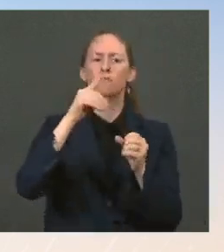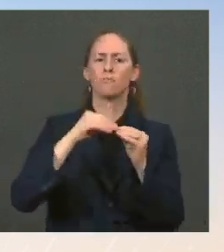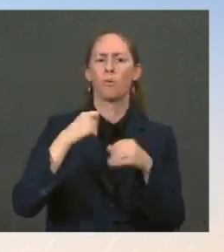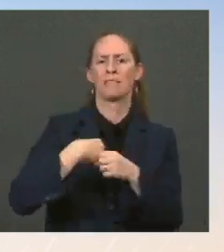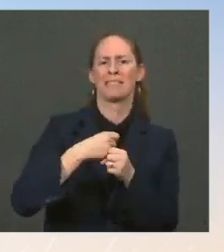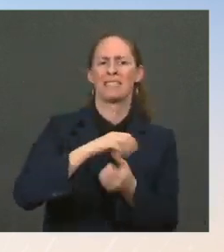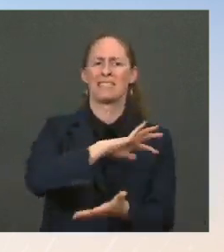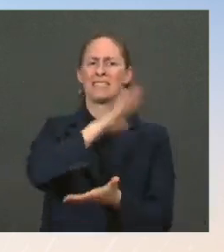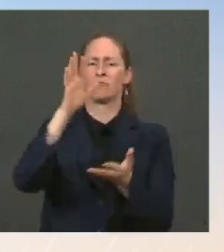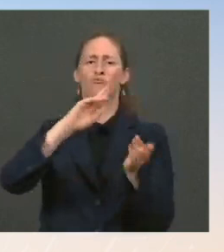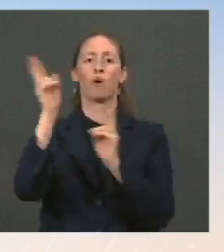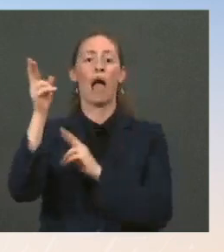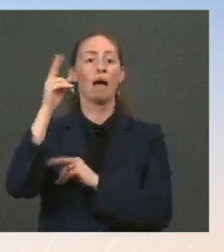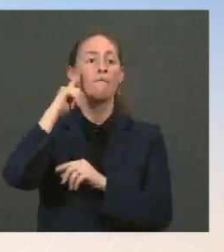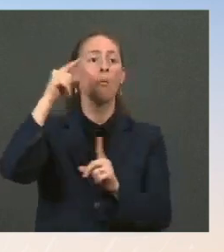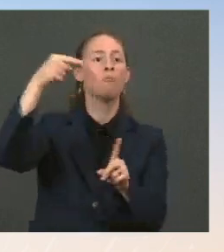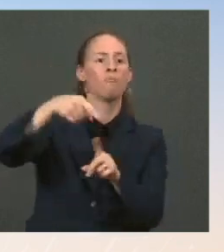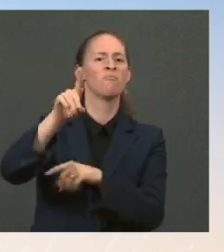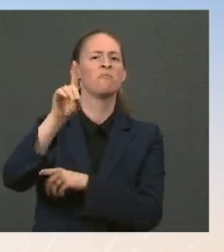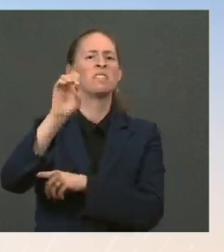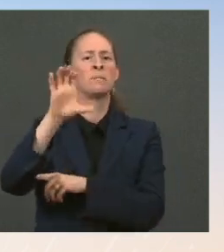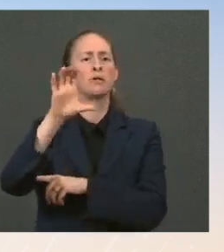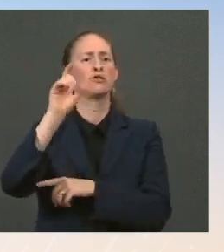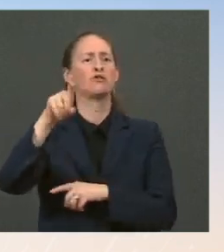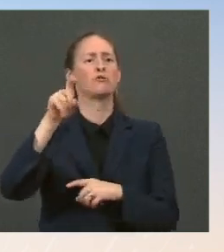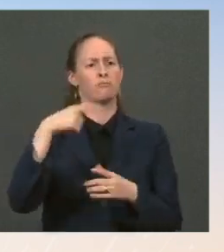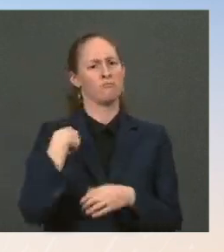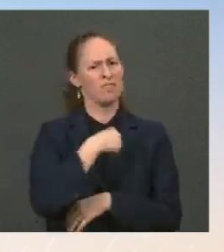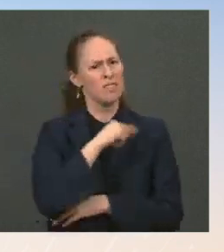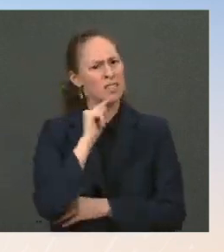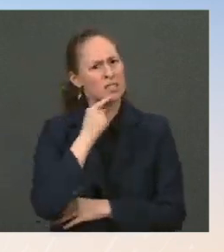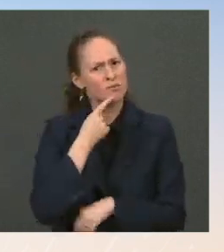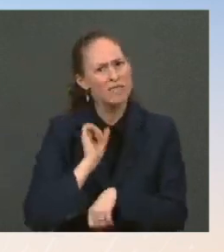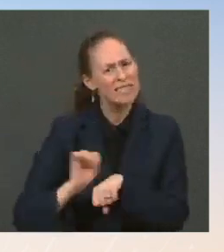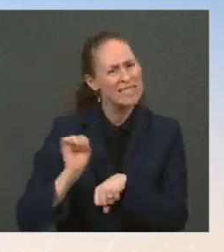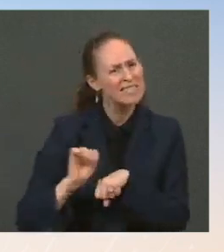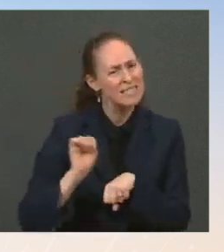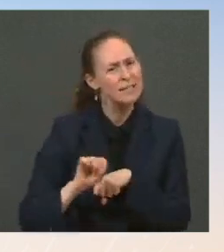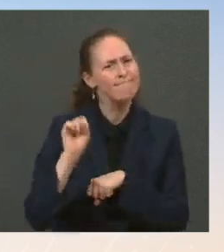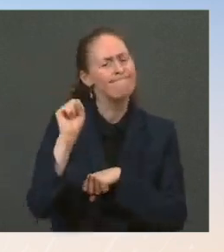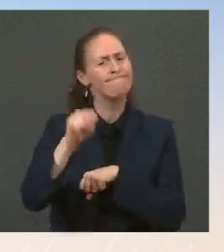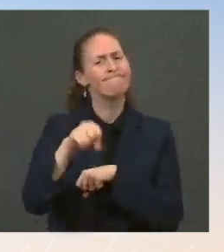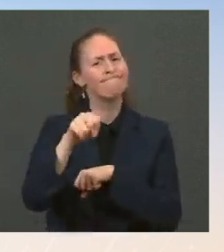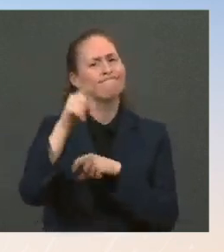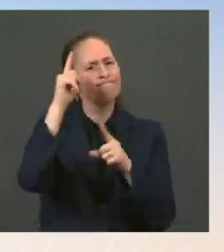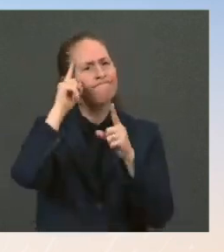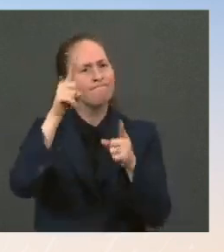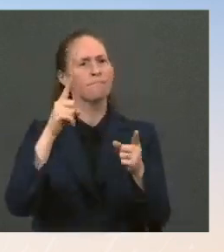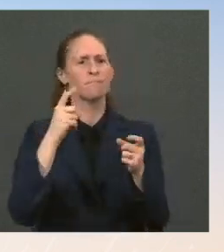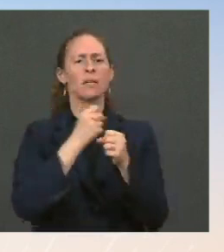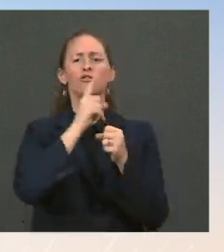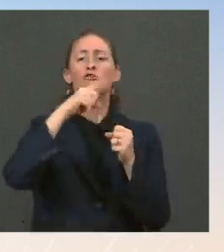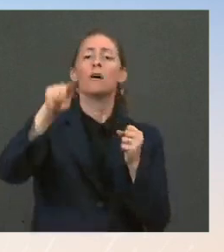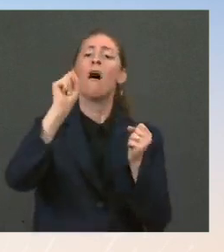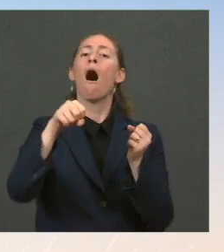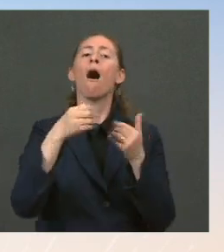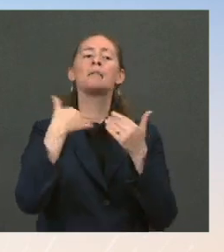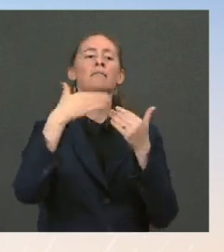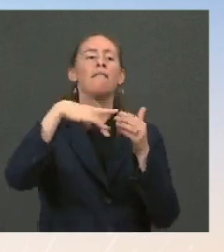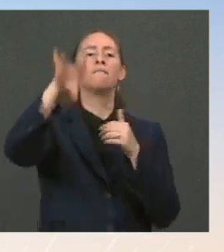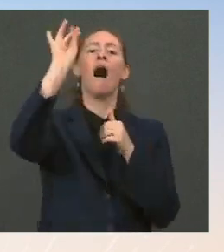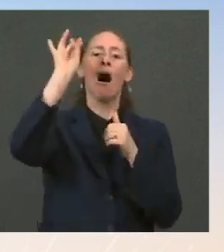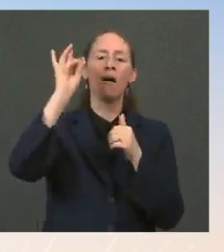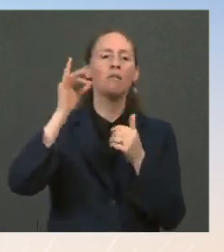is speaking to how seriously we take this and how we're working to ensure there are accessible, cost-effective tests out there and available to the